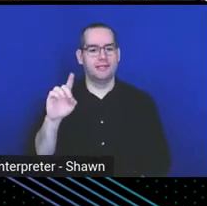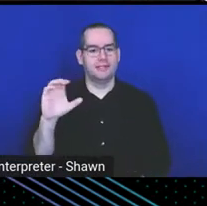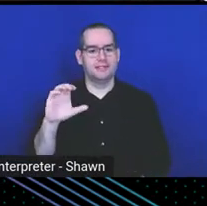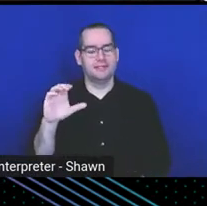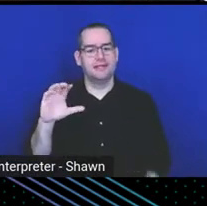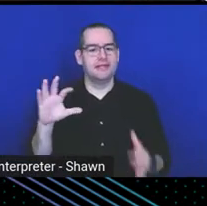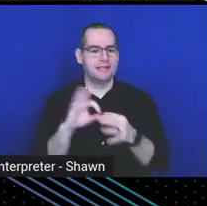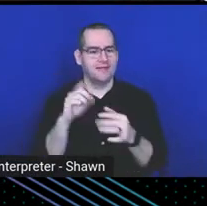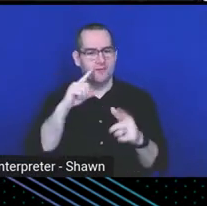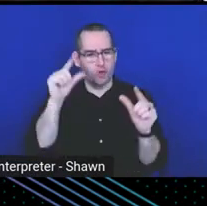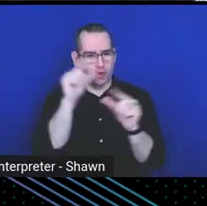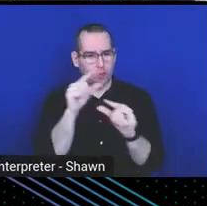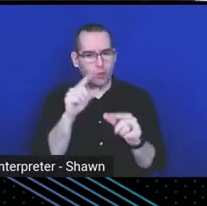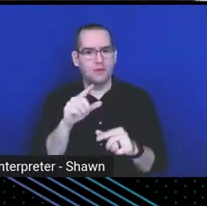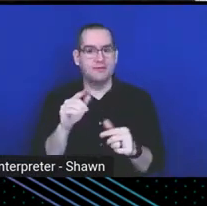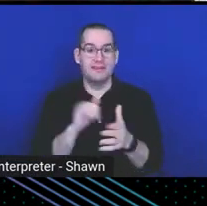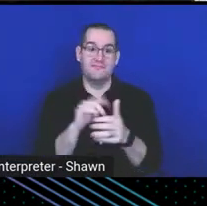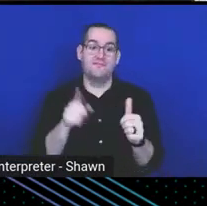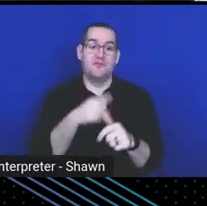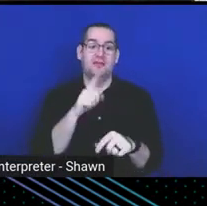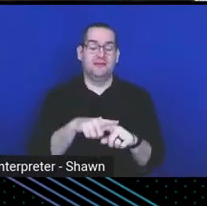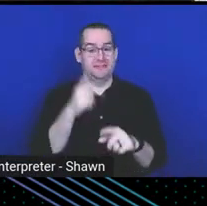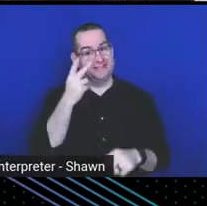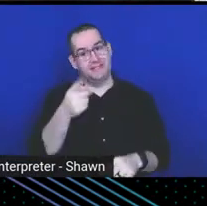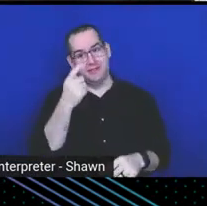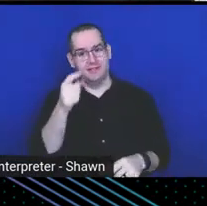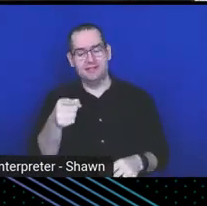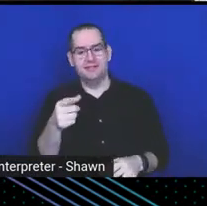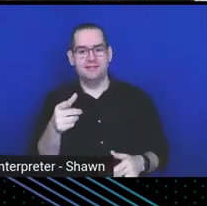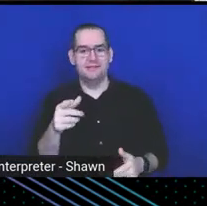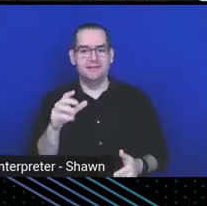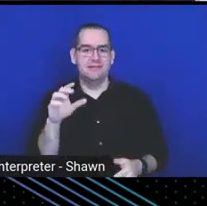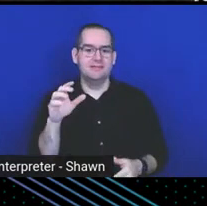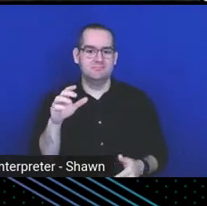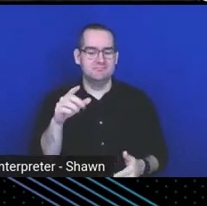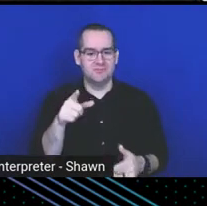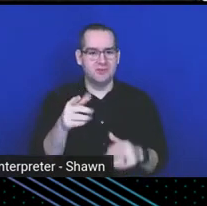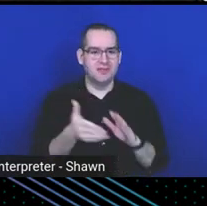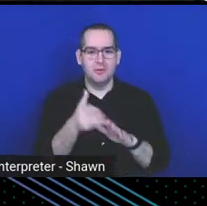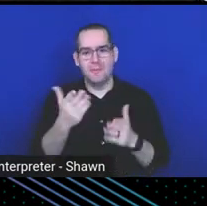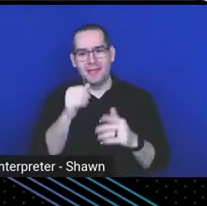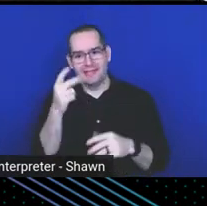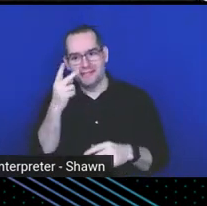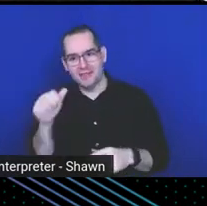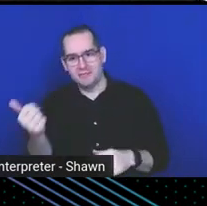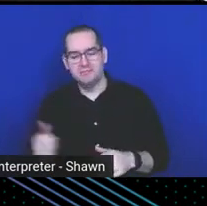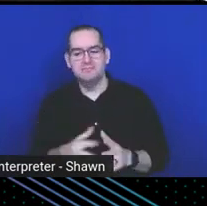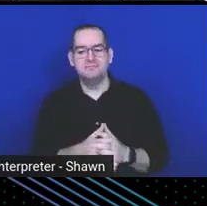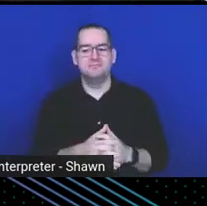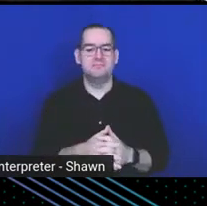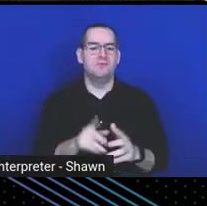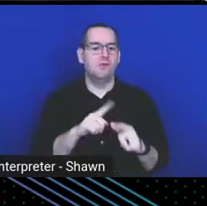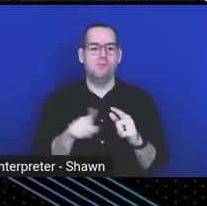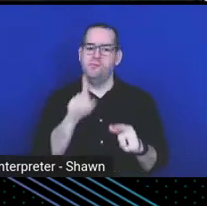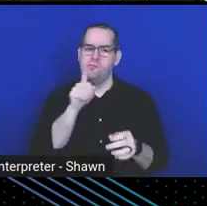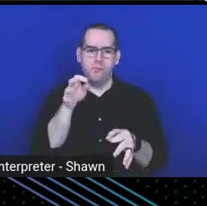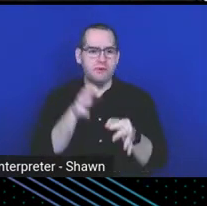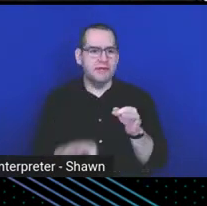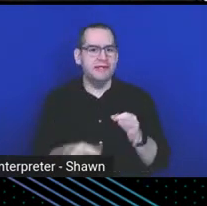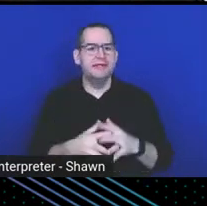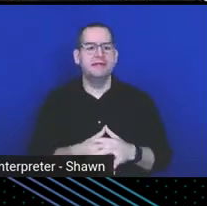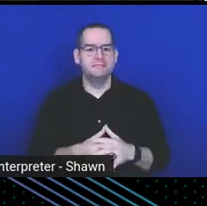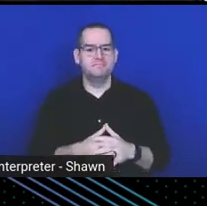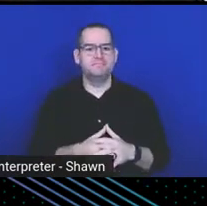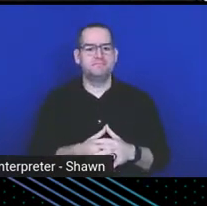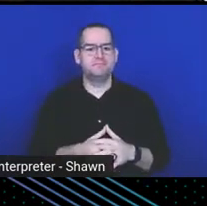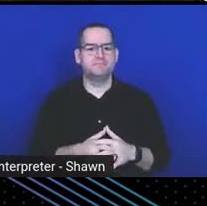Google. I think this is the first time that you are seeing, because there's 0.7 feature. You might not see anywhere else. It's pretty simple. You just have to go